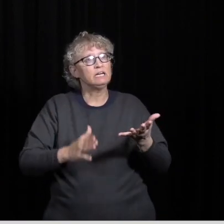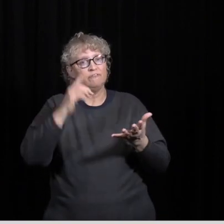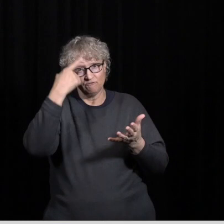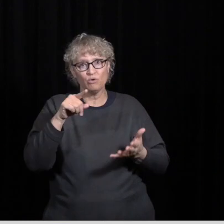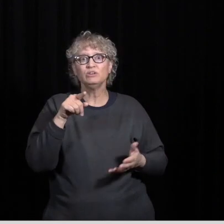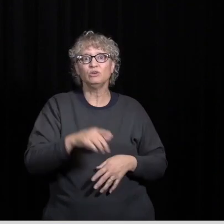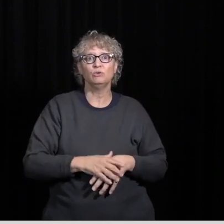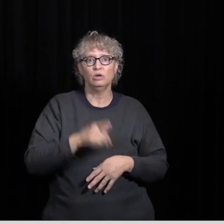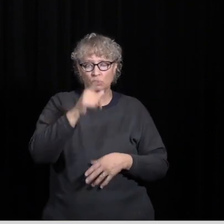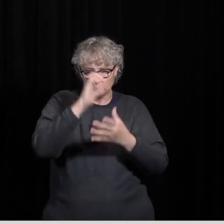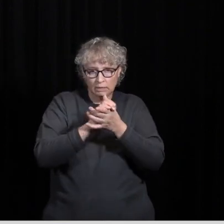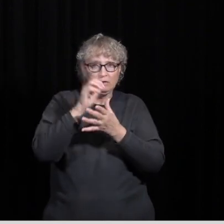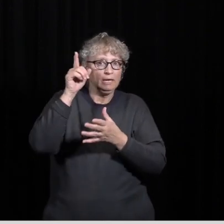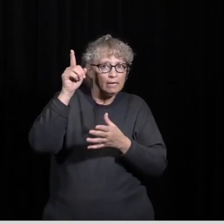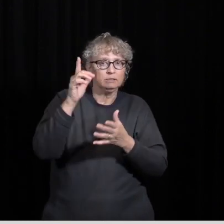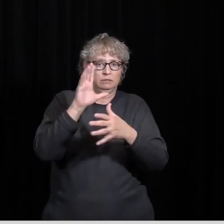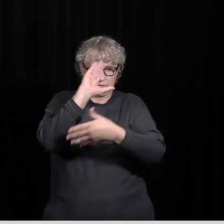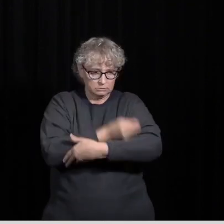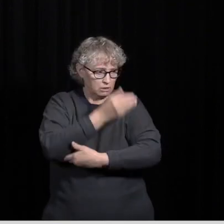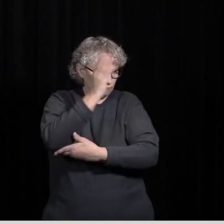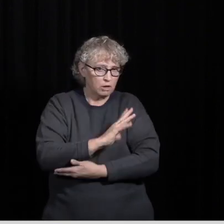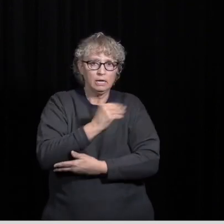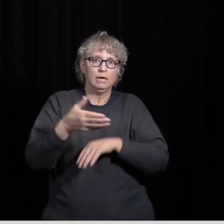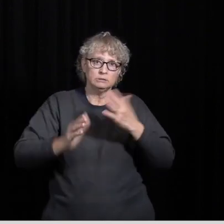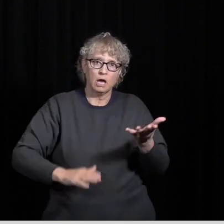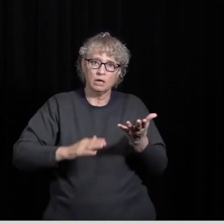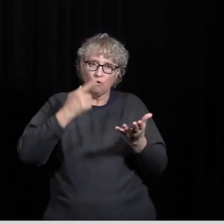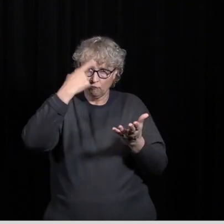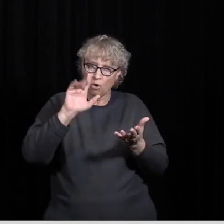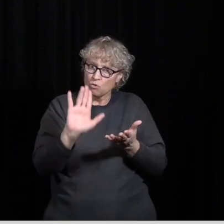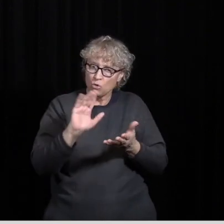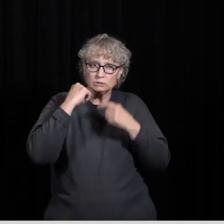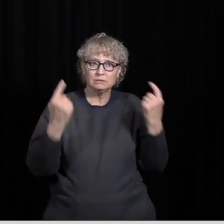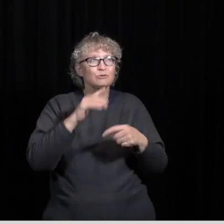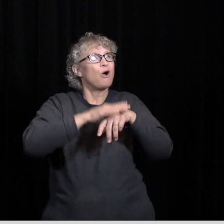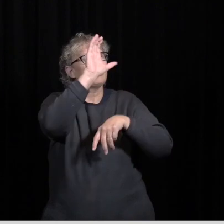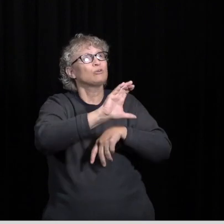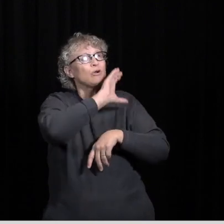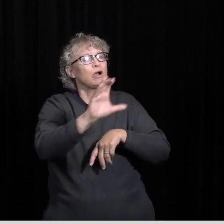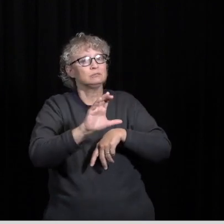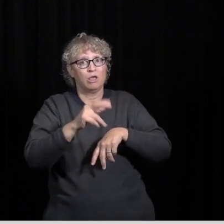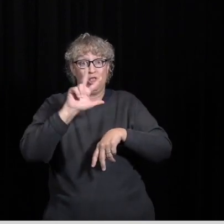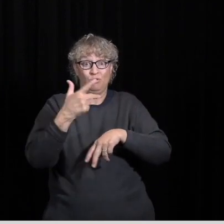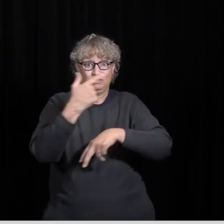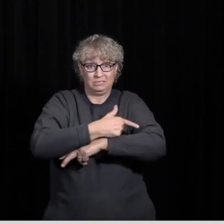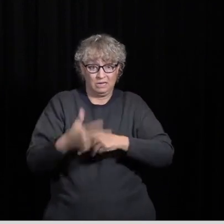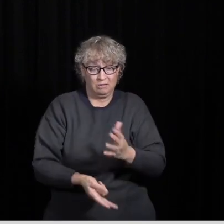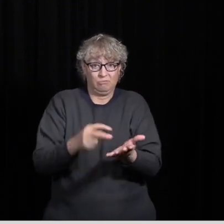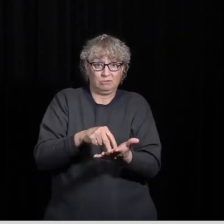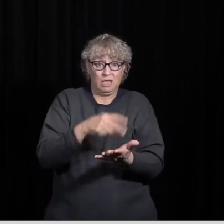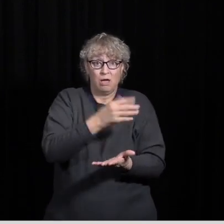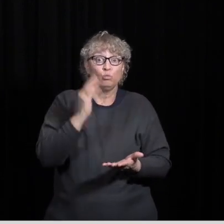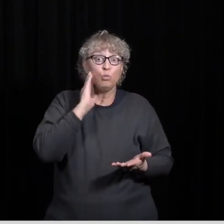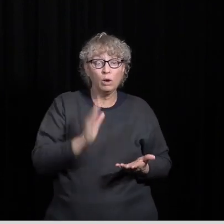You believe that He's the Son of God, that He died for your sins on the cross, that He rose again on the third day, that He's coming back to judge both